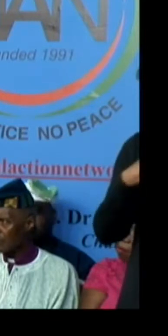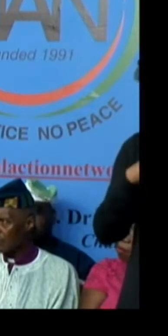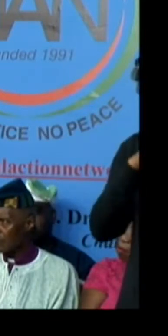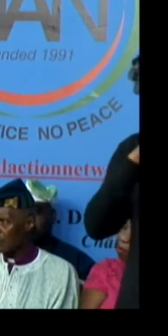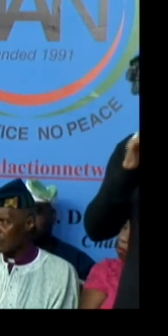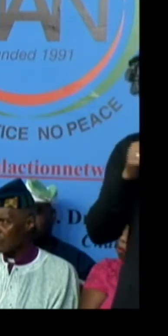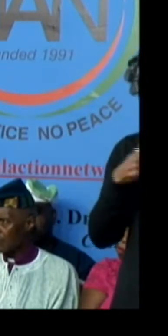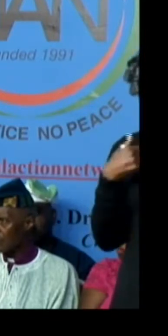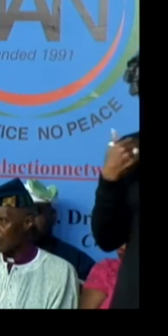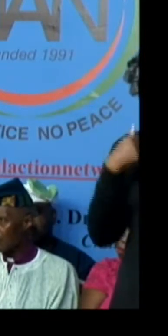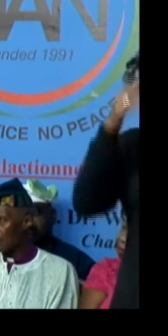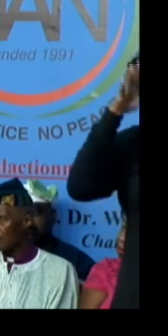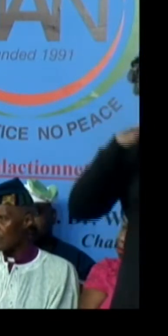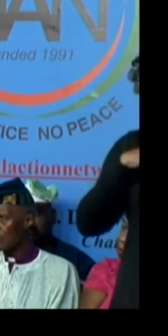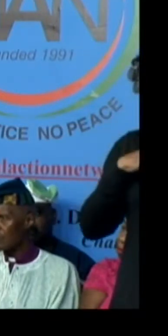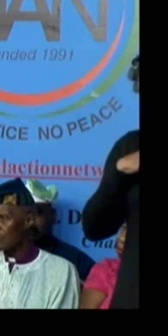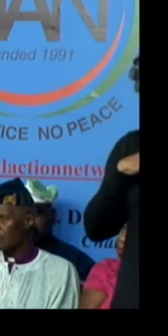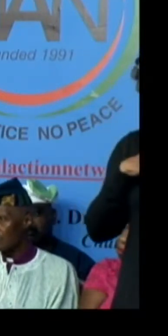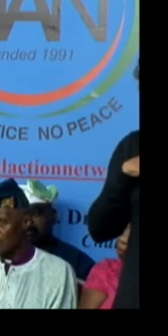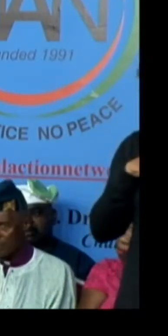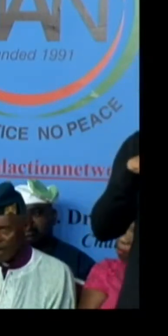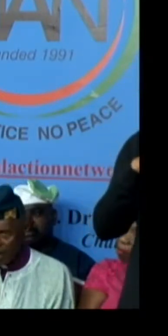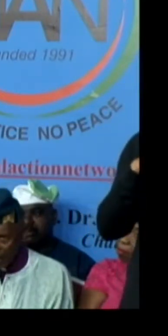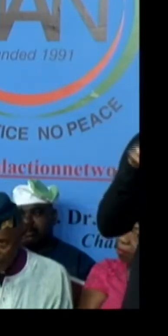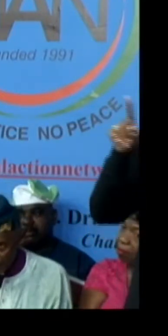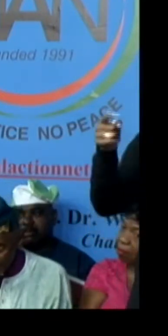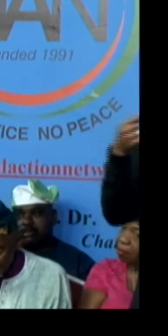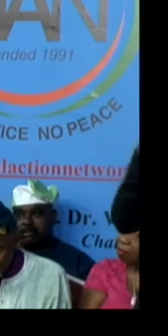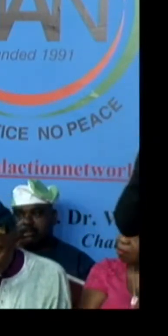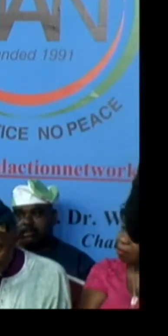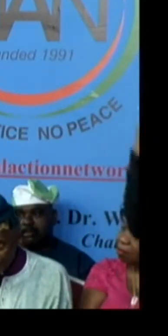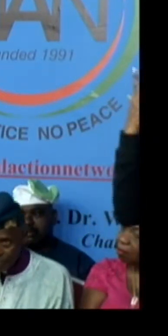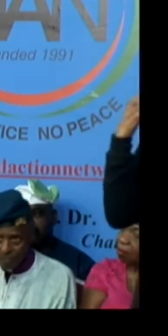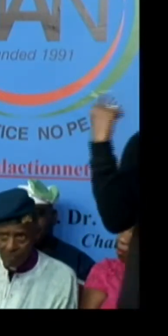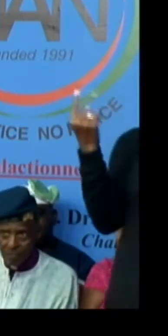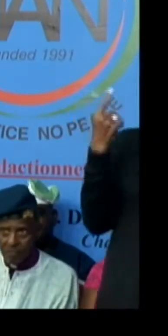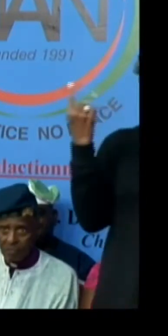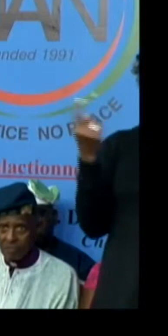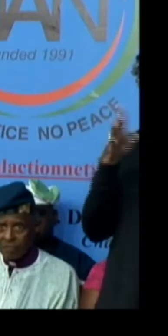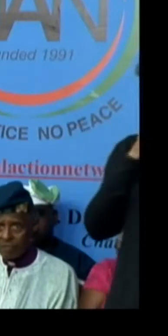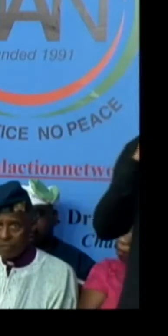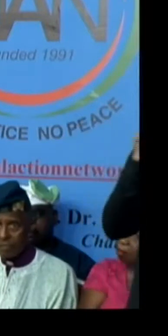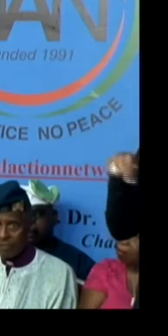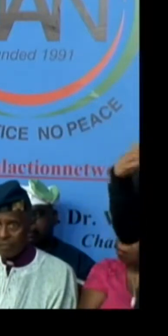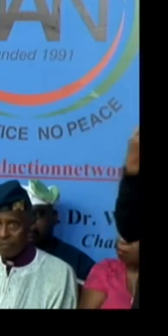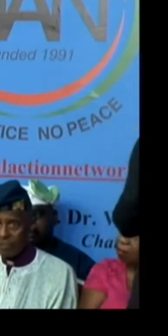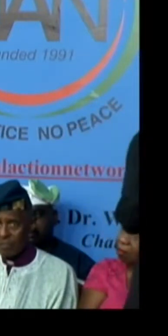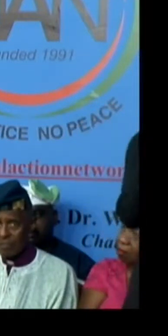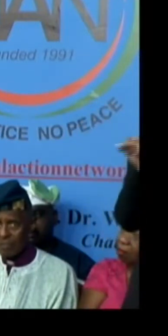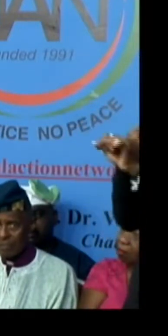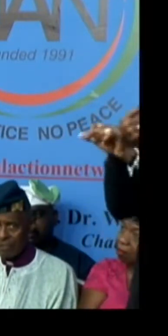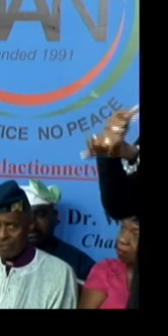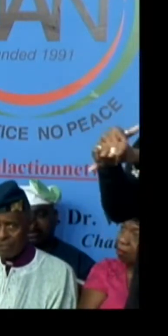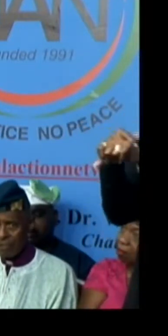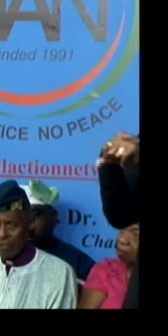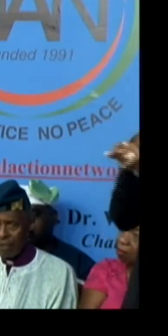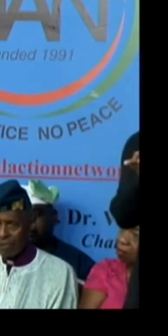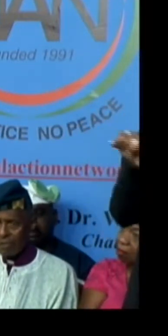y'all keep going back to slavery in the black community. why don't we deal with today and get